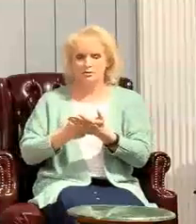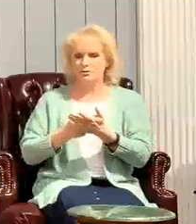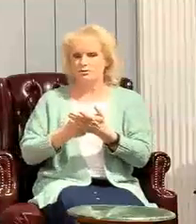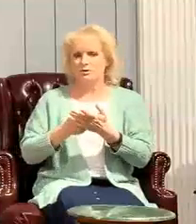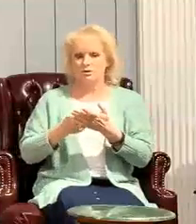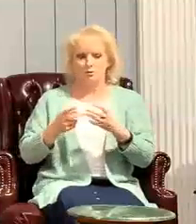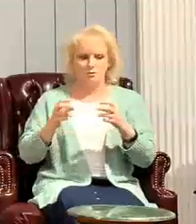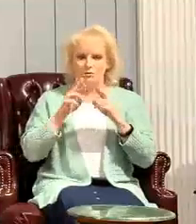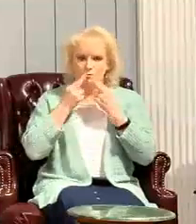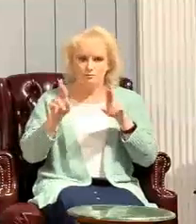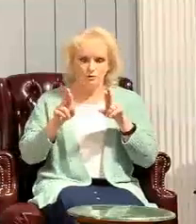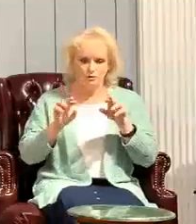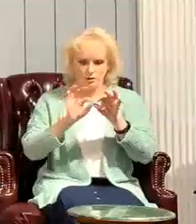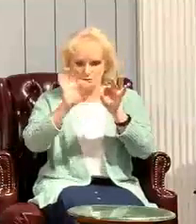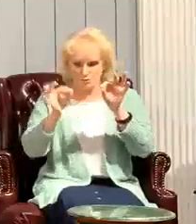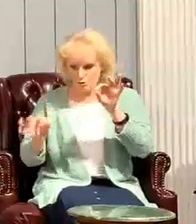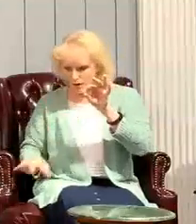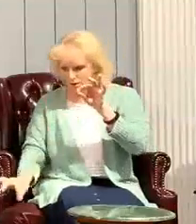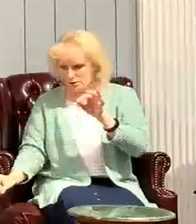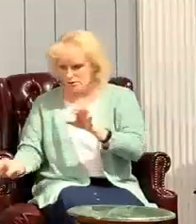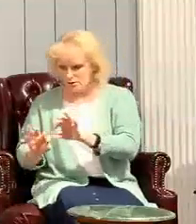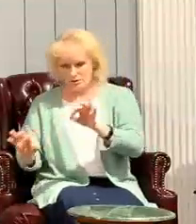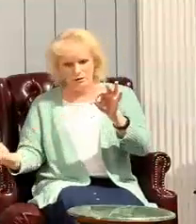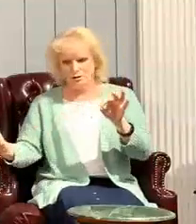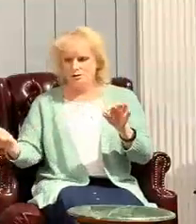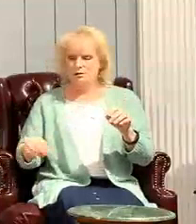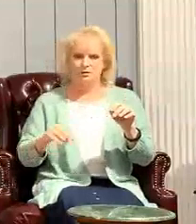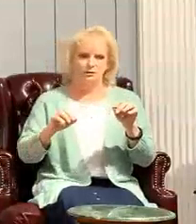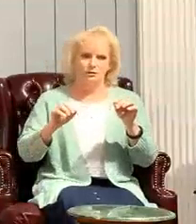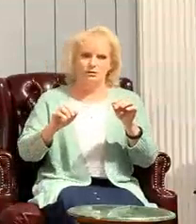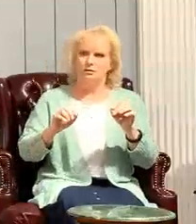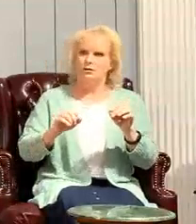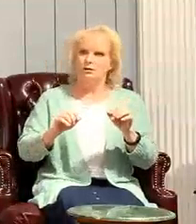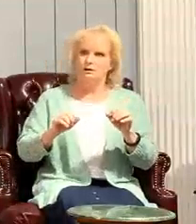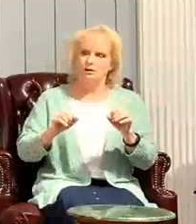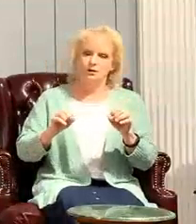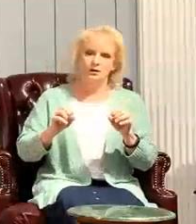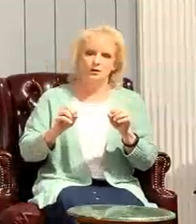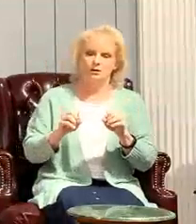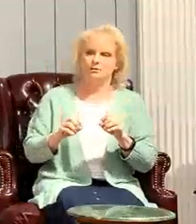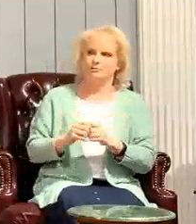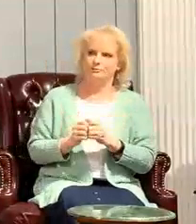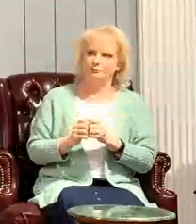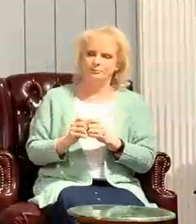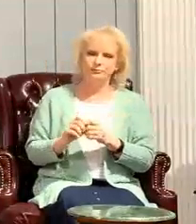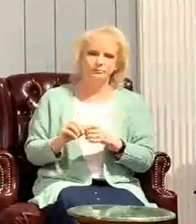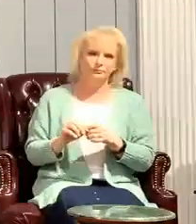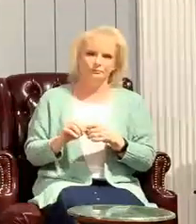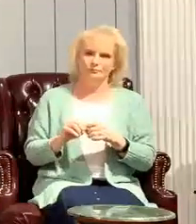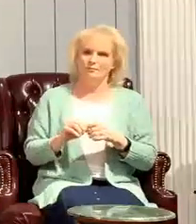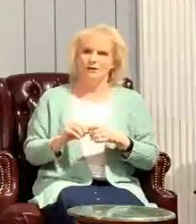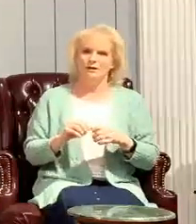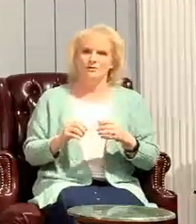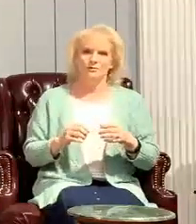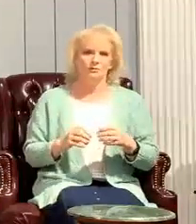it was the windows. All the bedrooms were upstairs, but they're all painted shut. You can't open them. please, God, don't let this house start on fire. And